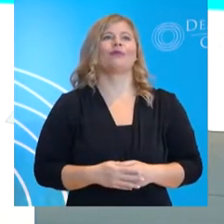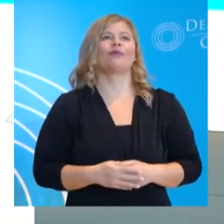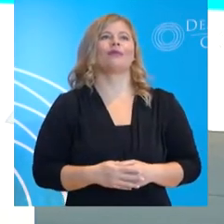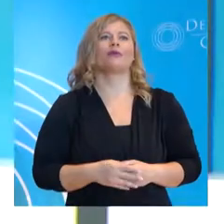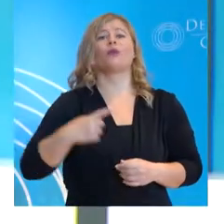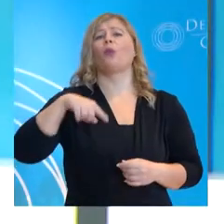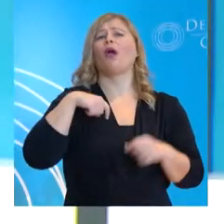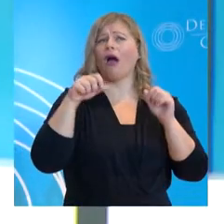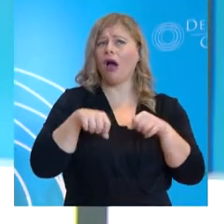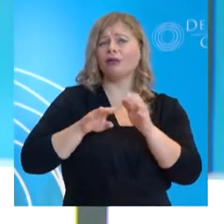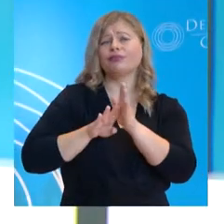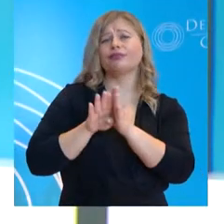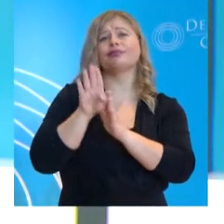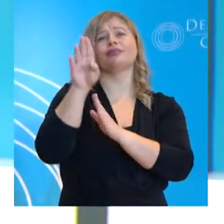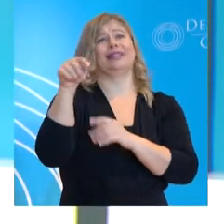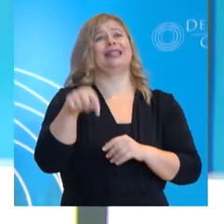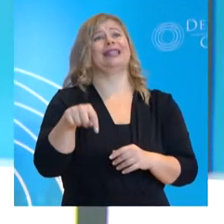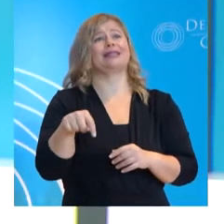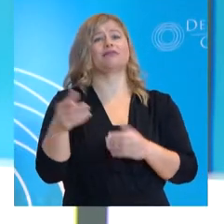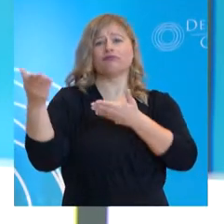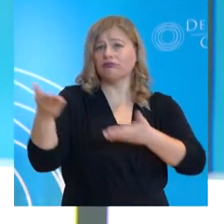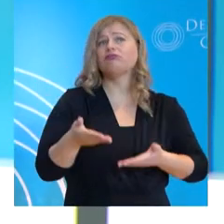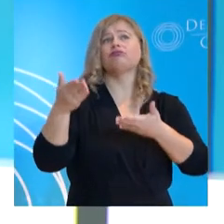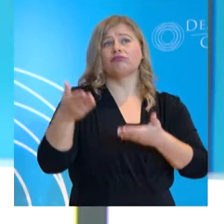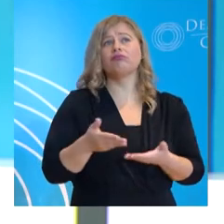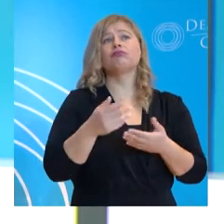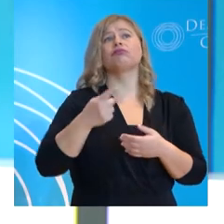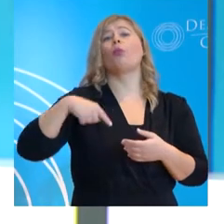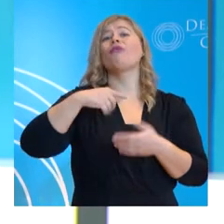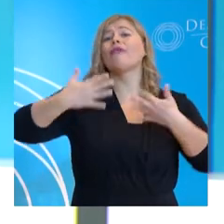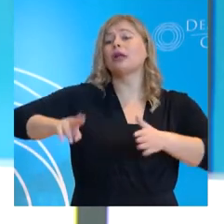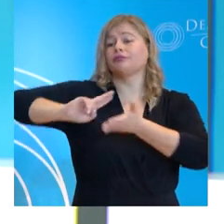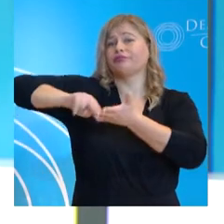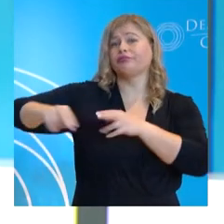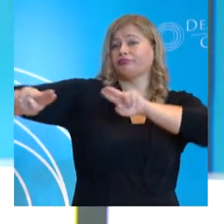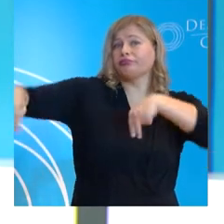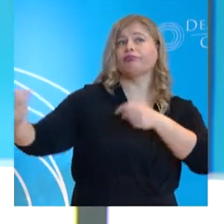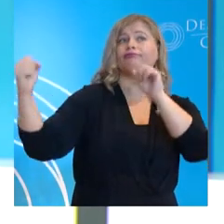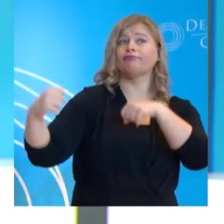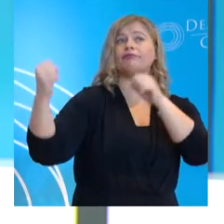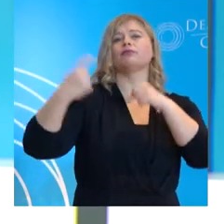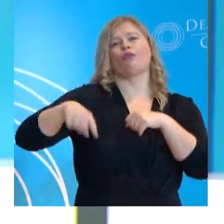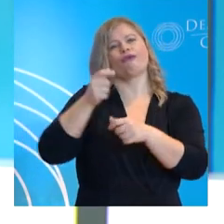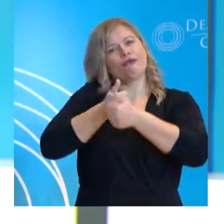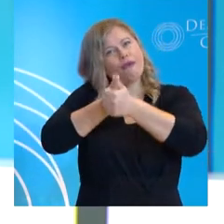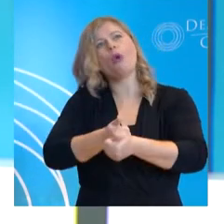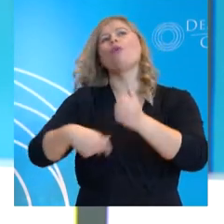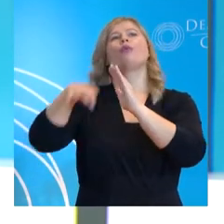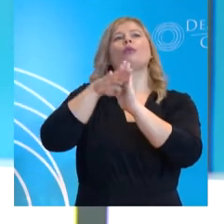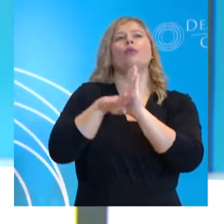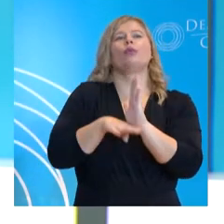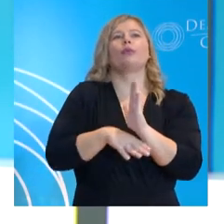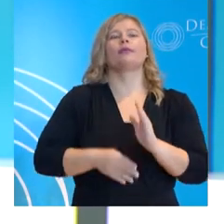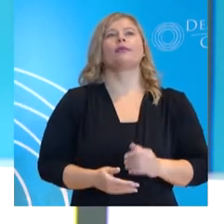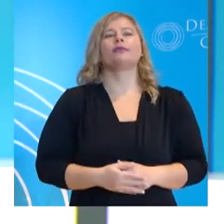to readmit, according to our agreement, people whose applications have been declined. They're not doing it at present.